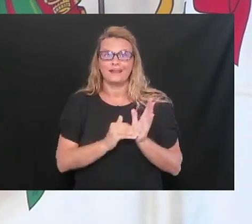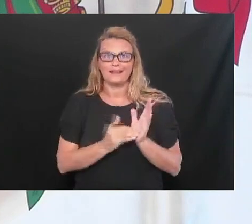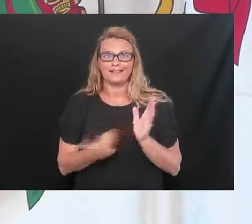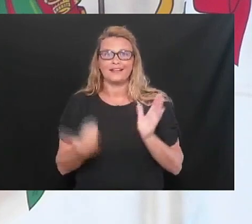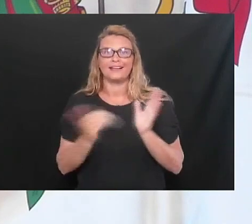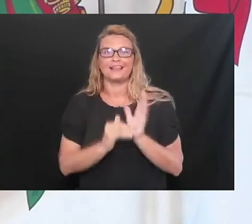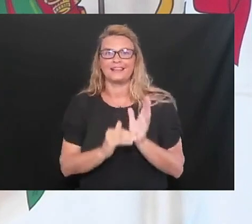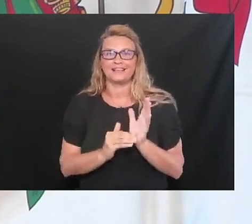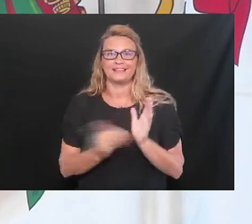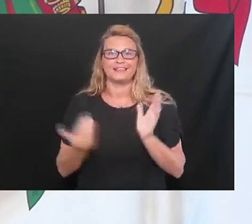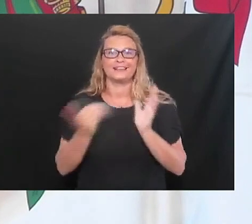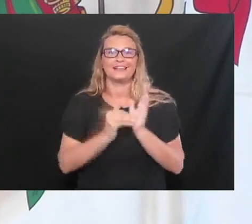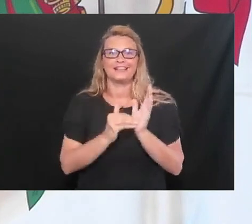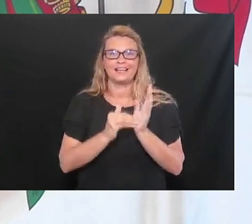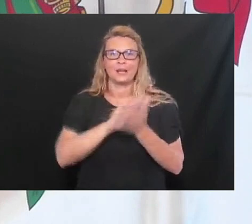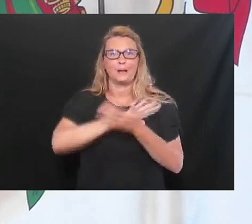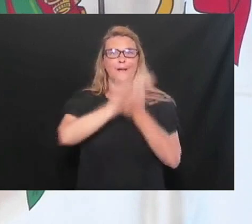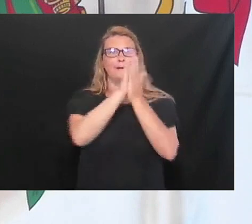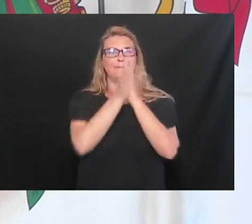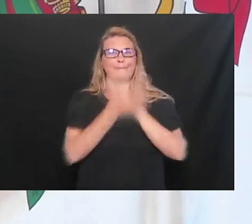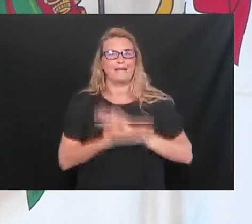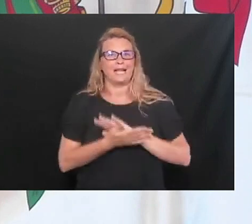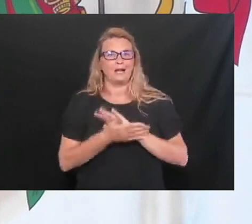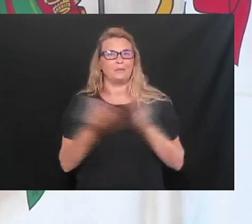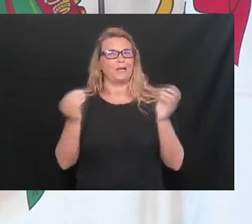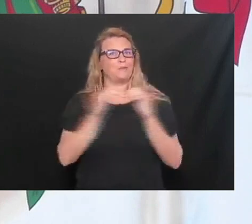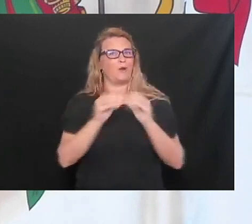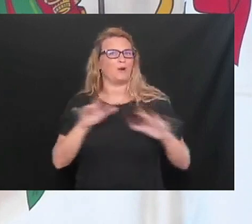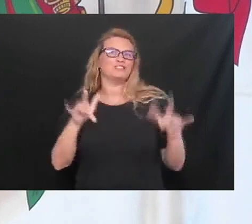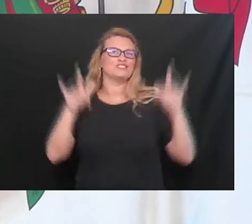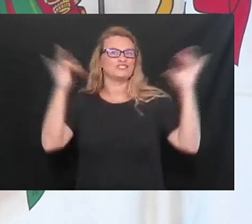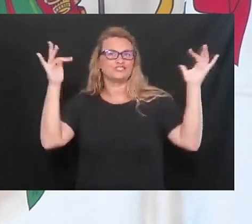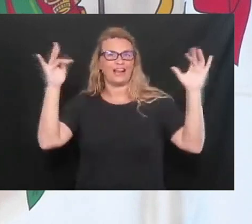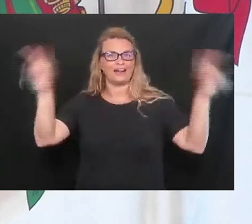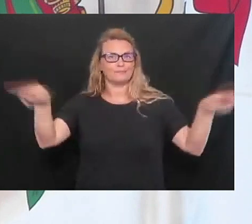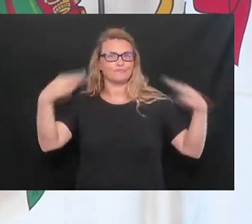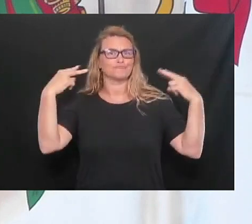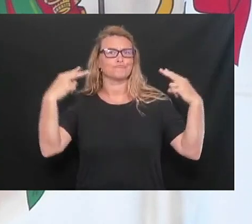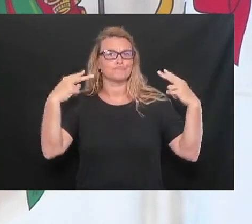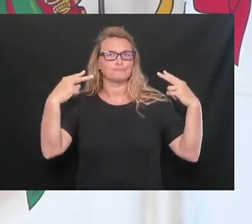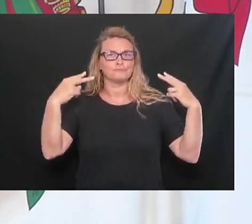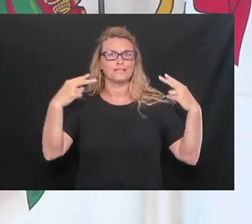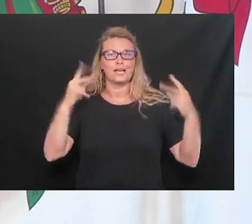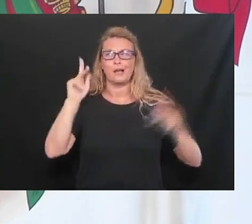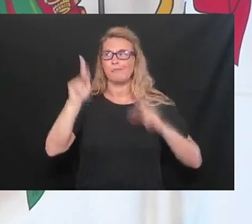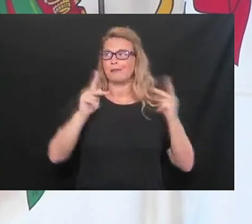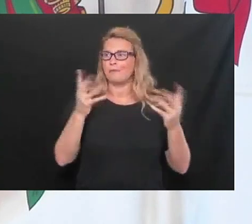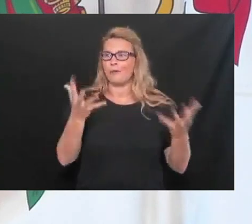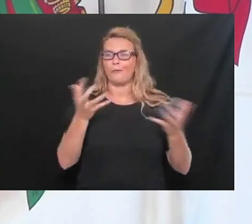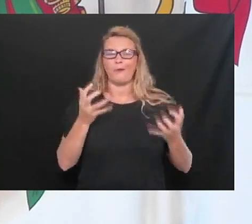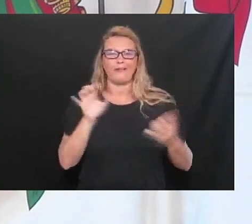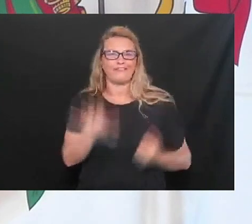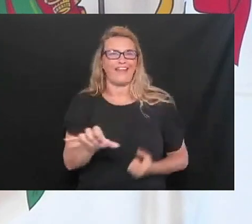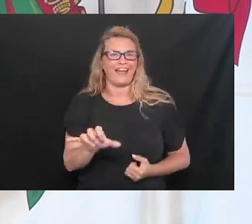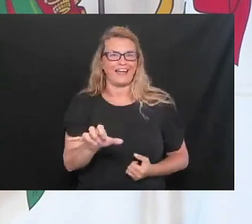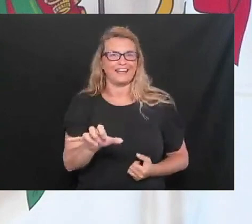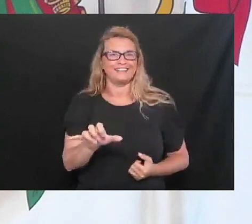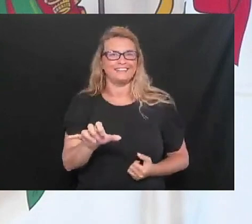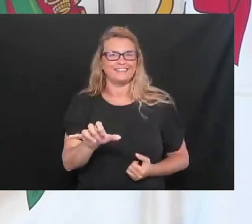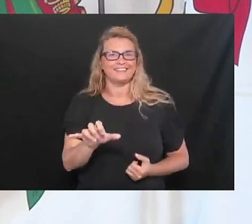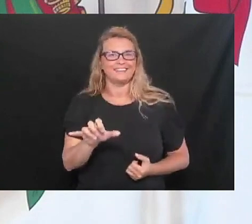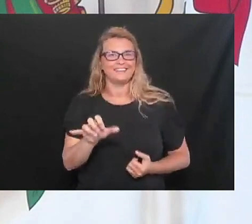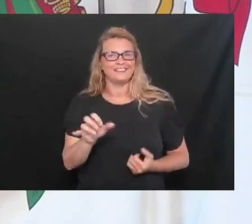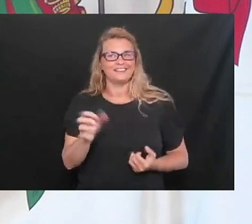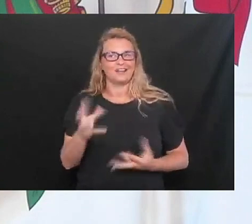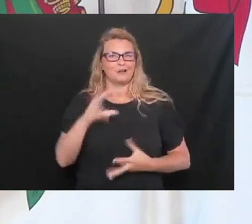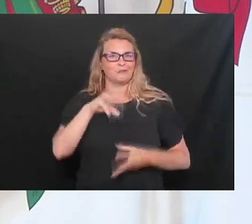recent years. It's becoming more and more and more that shining star, that absolute treasure that everybody missed, the diamond in the rough that they